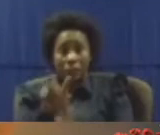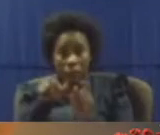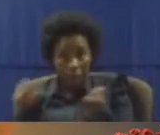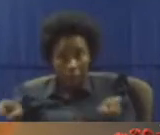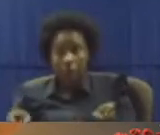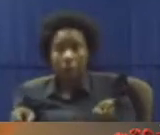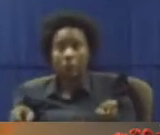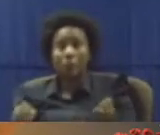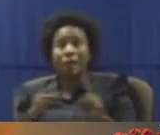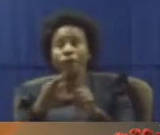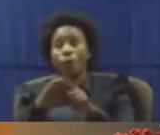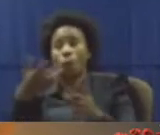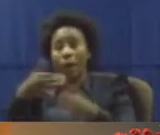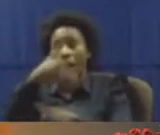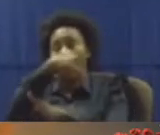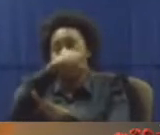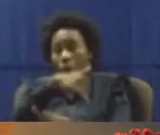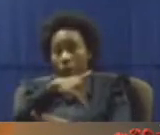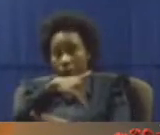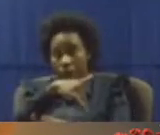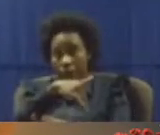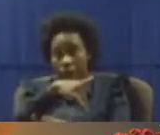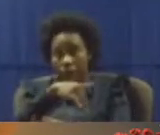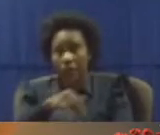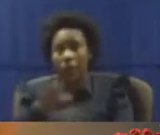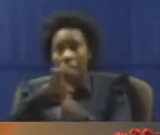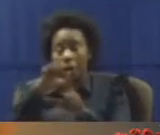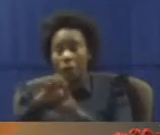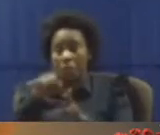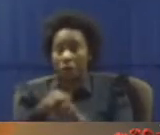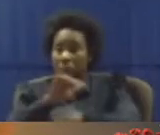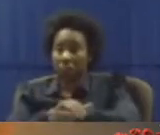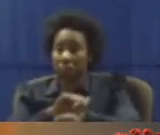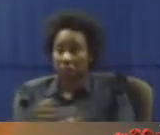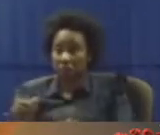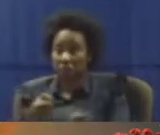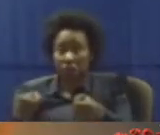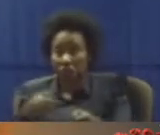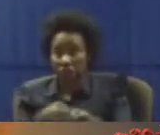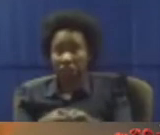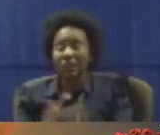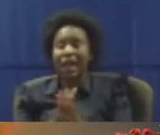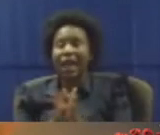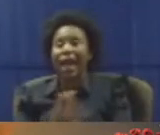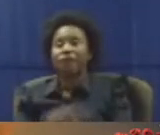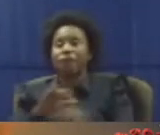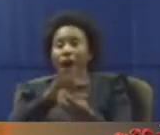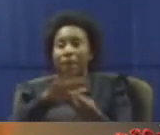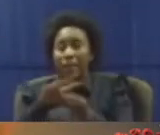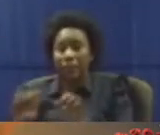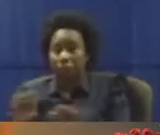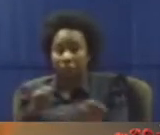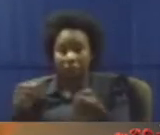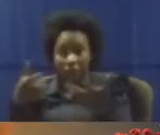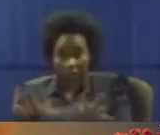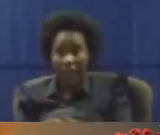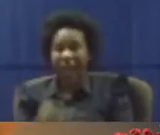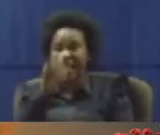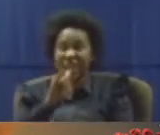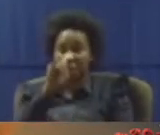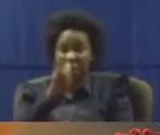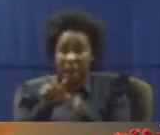migrating abroad. Instead, there's an environment of cadre deployment, of nepotism, and the maneuvering of criminal syndicates